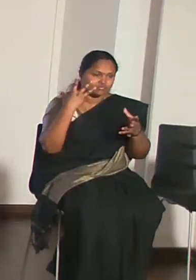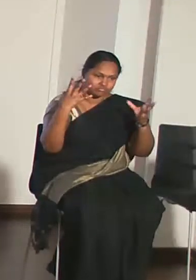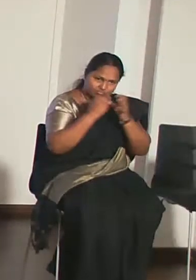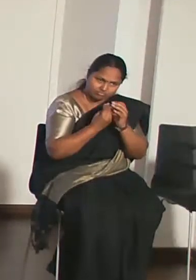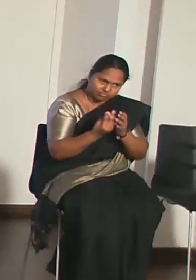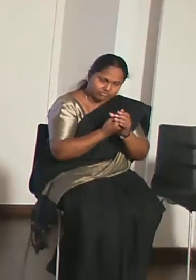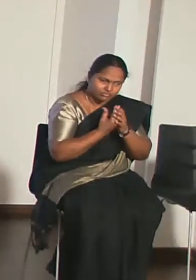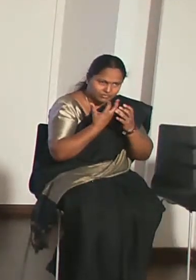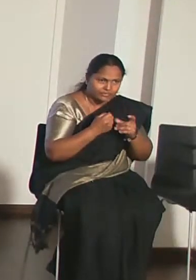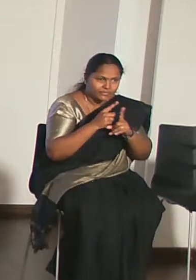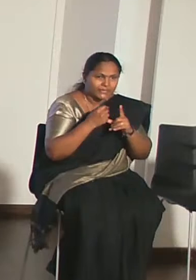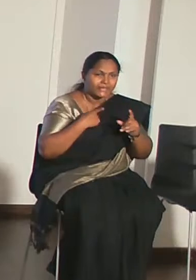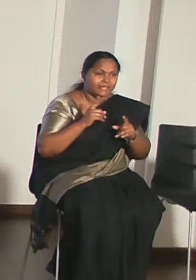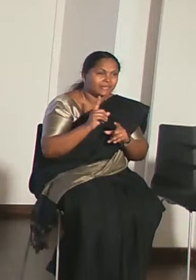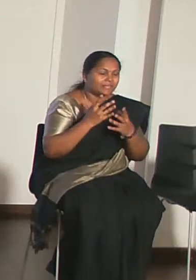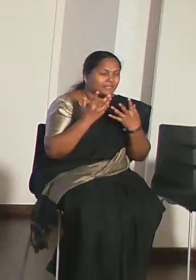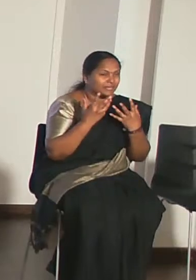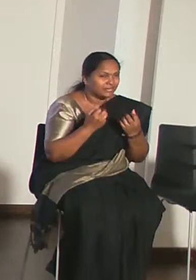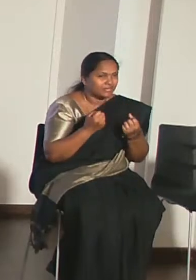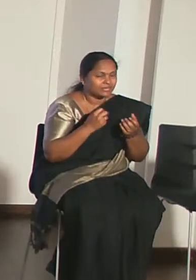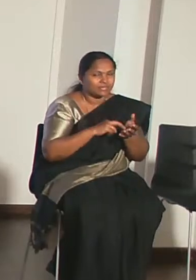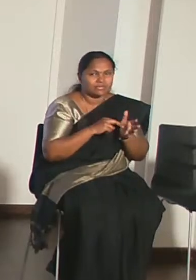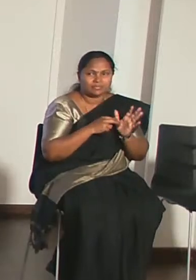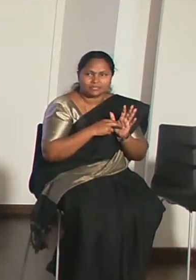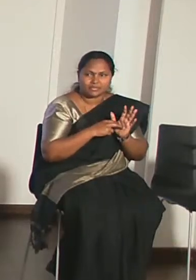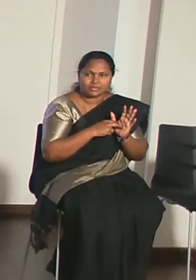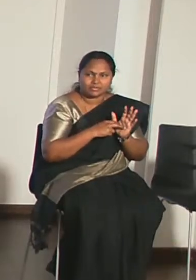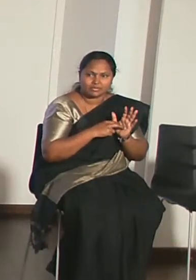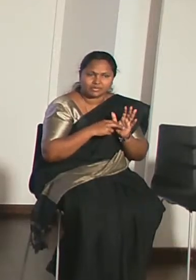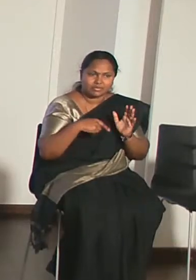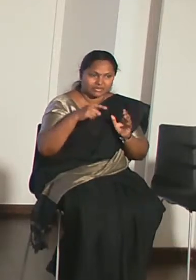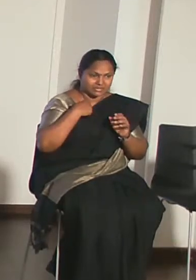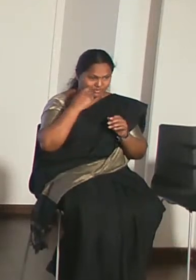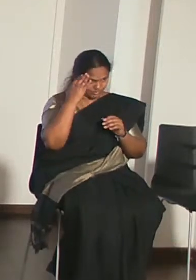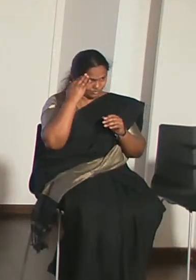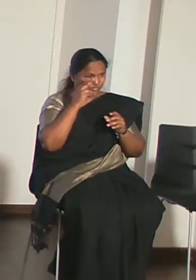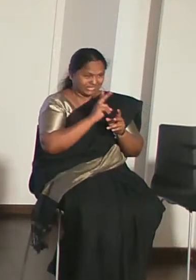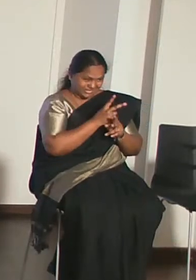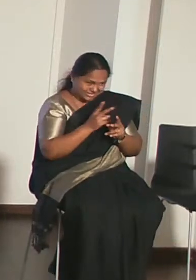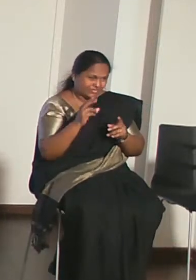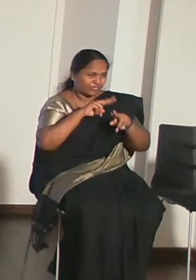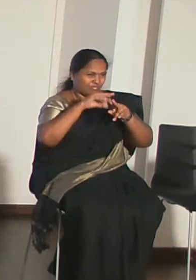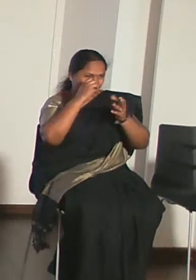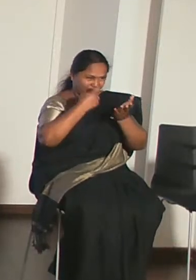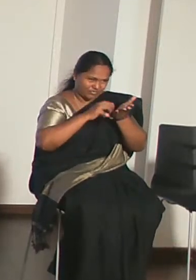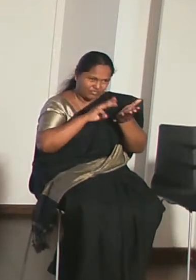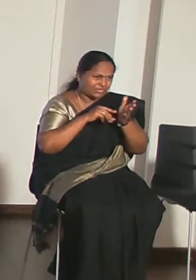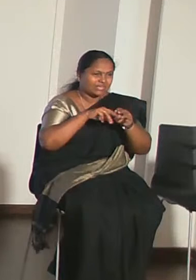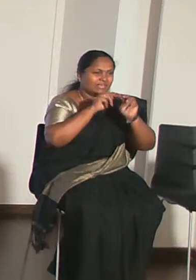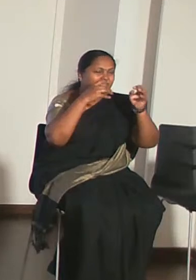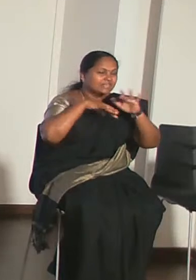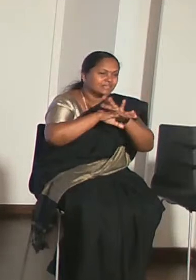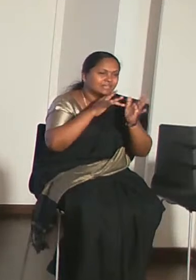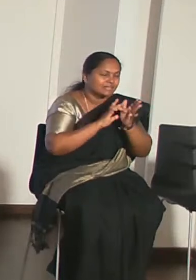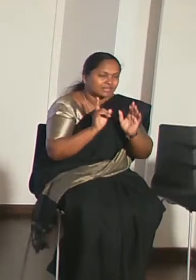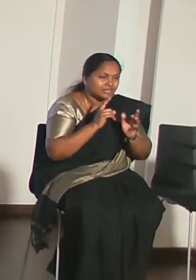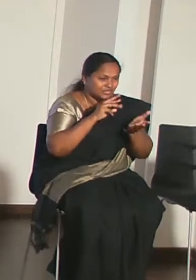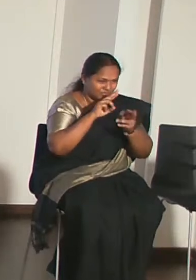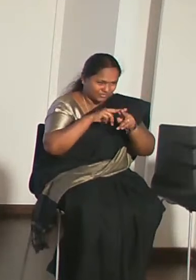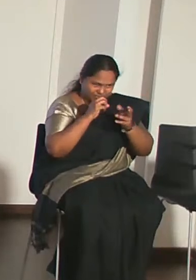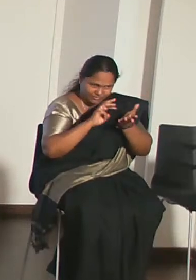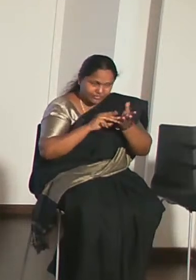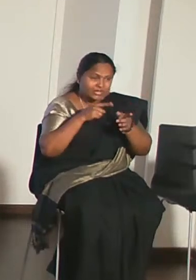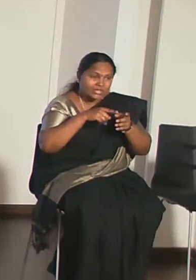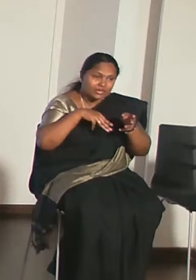together, but I mean, we do it in a different format. It's not within an institutional format. So the way in